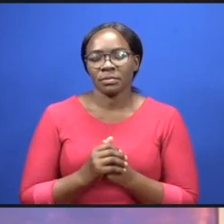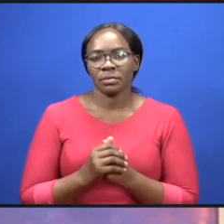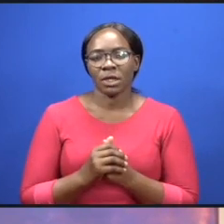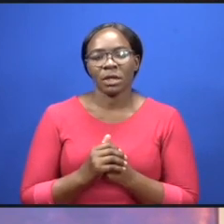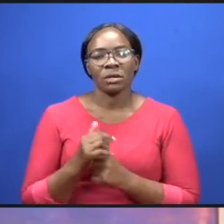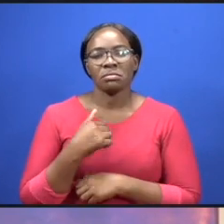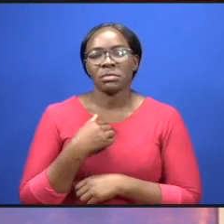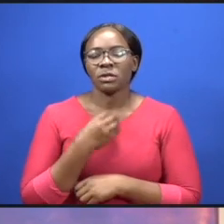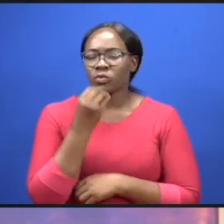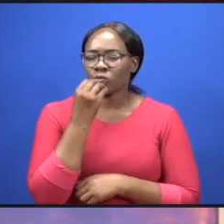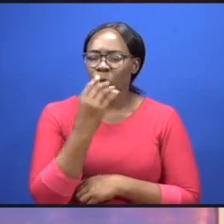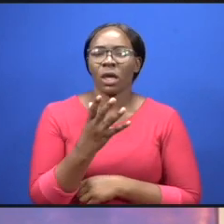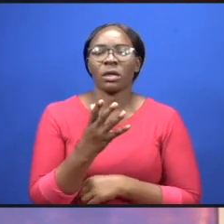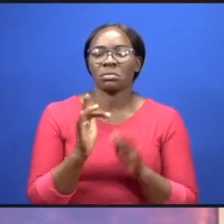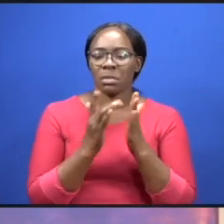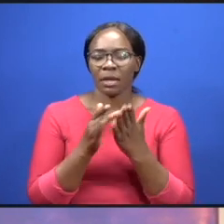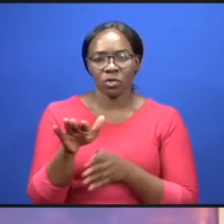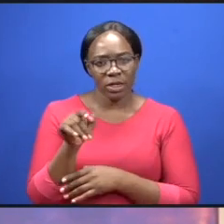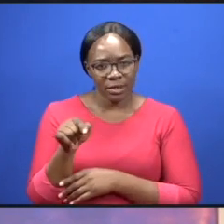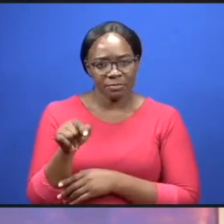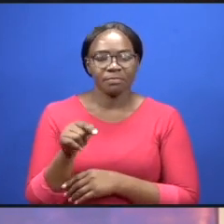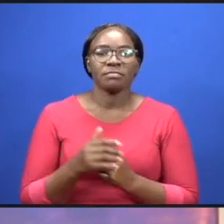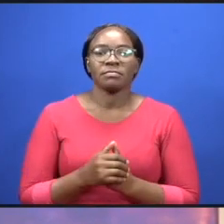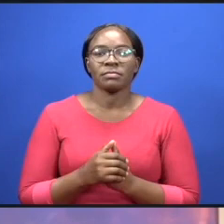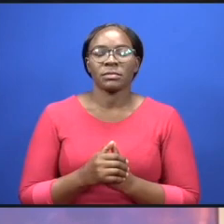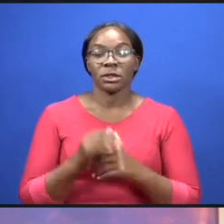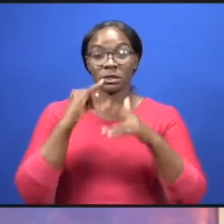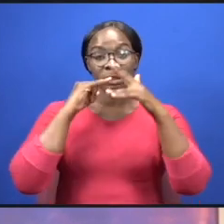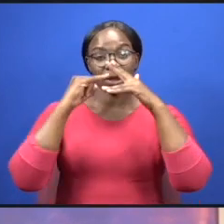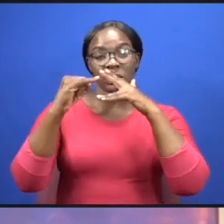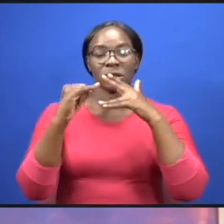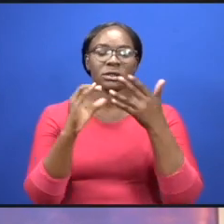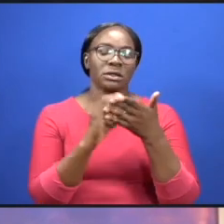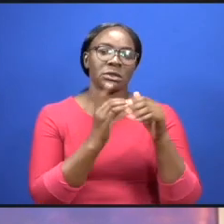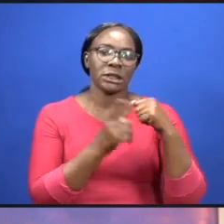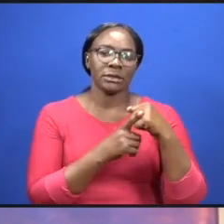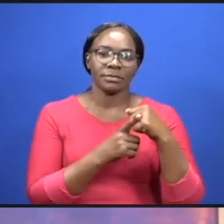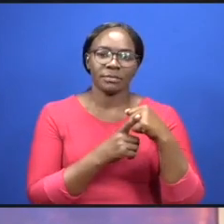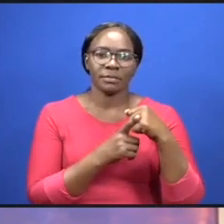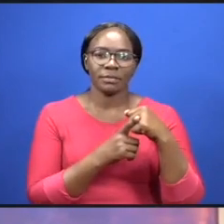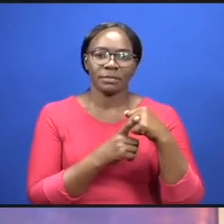One of my favorite passages in the Bible, Isaiah chapter 6.